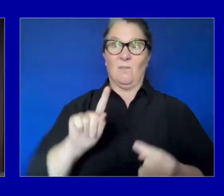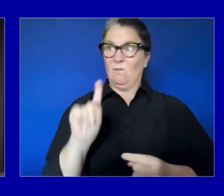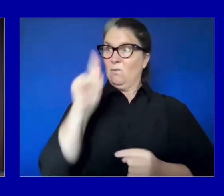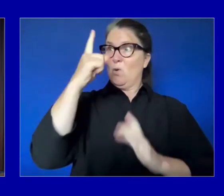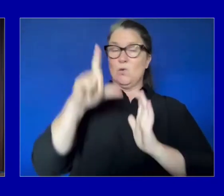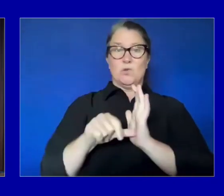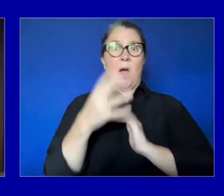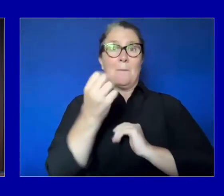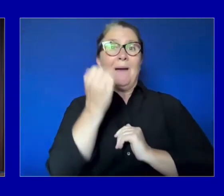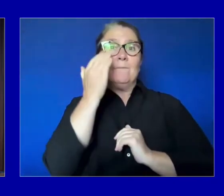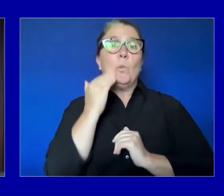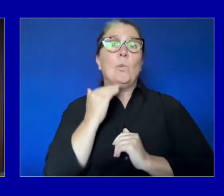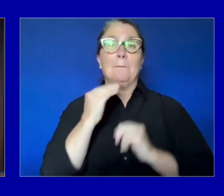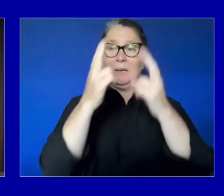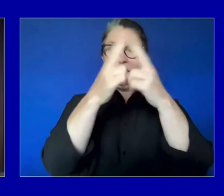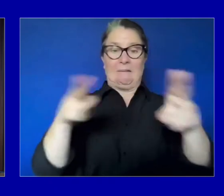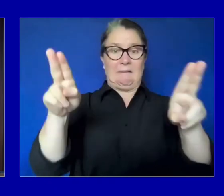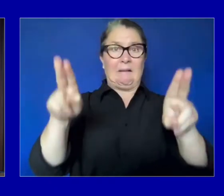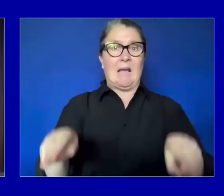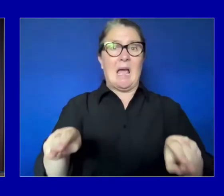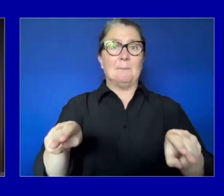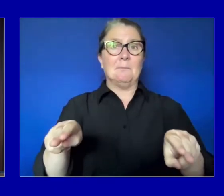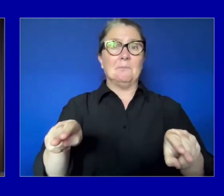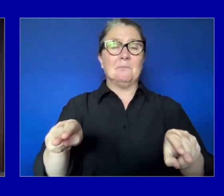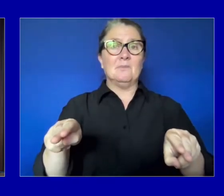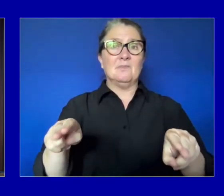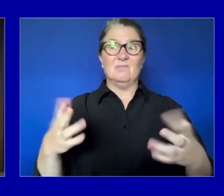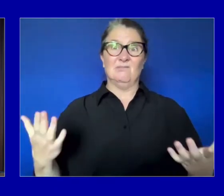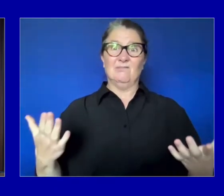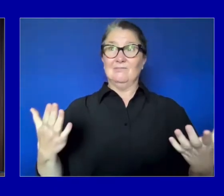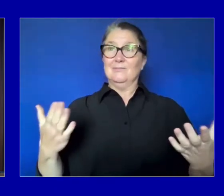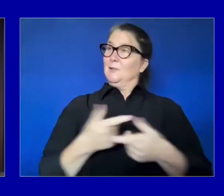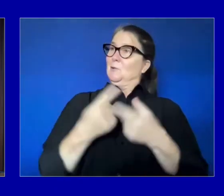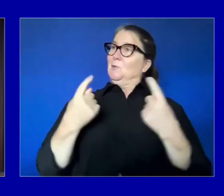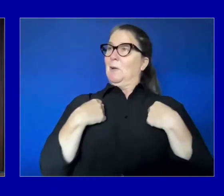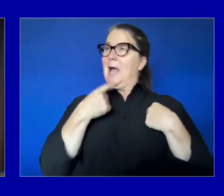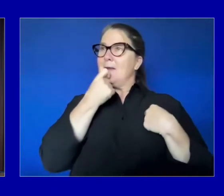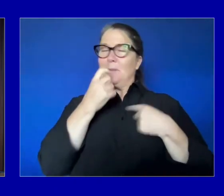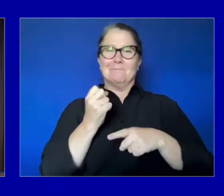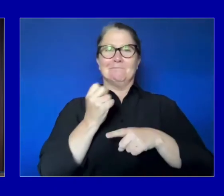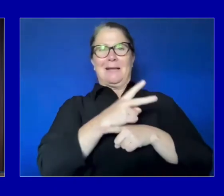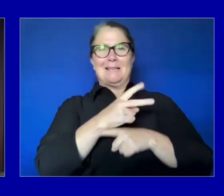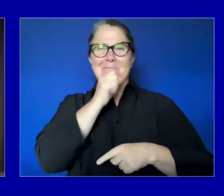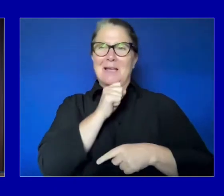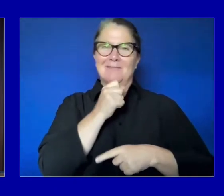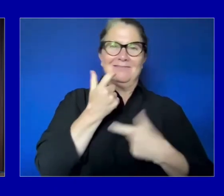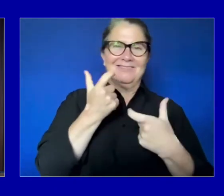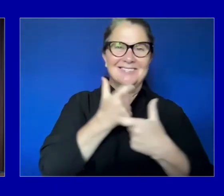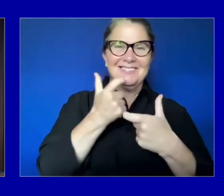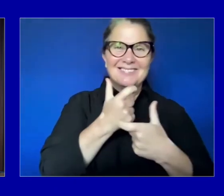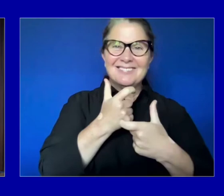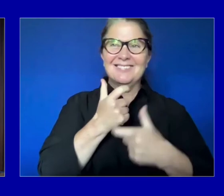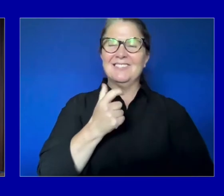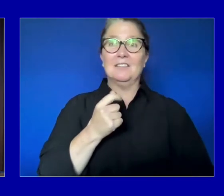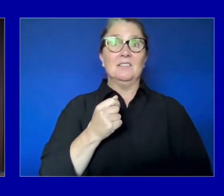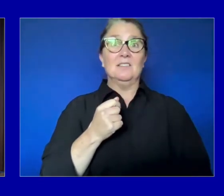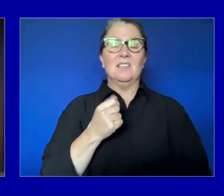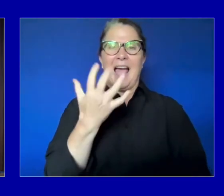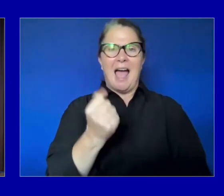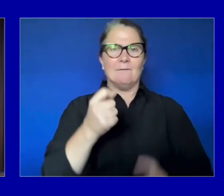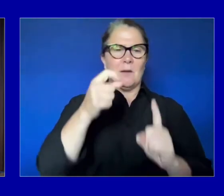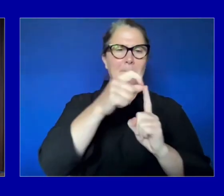camp and we're, sort of leading the way with apart from the men, but, um, we've invited representatives. We've got, uh, Peter Stanley